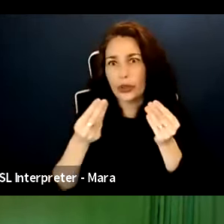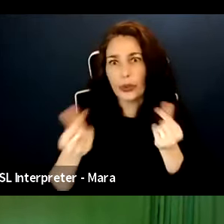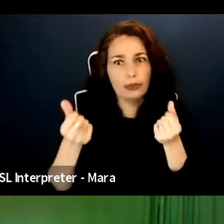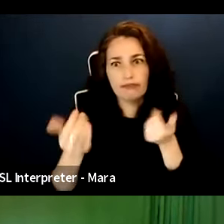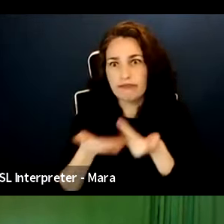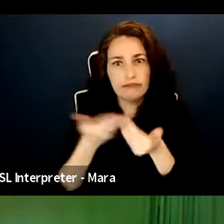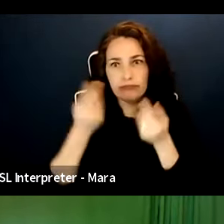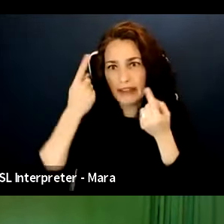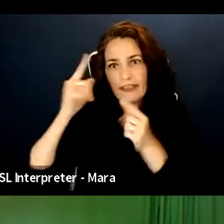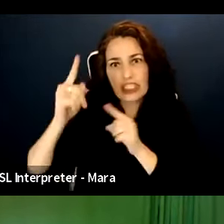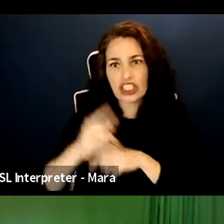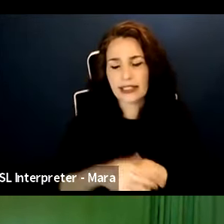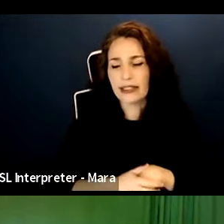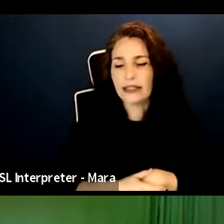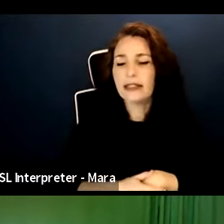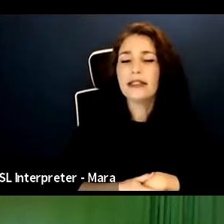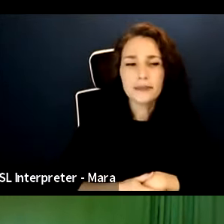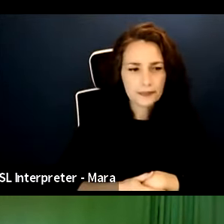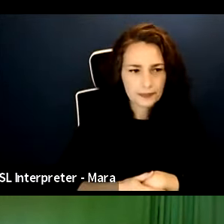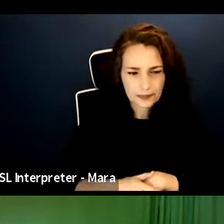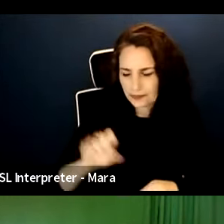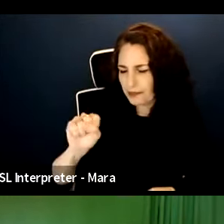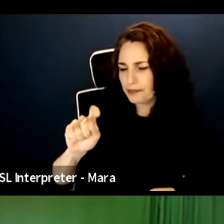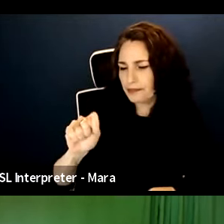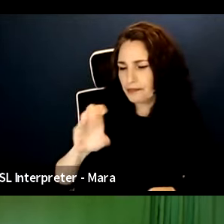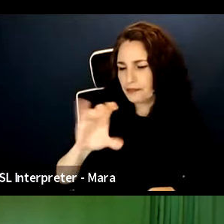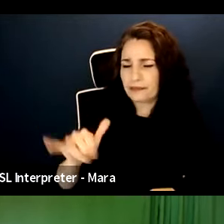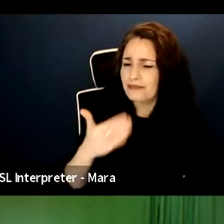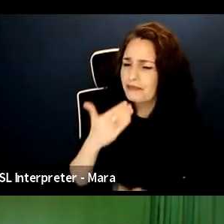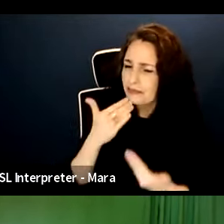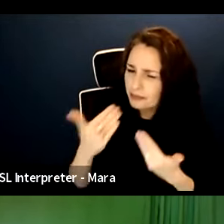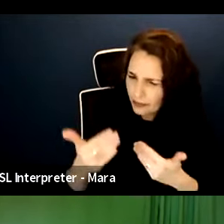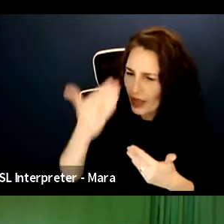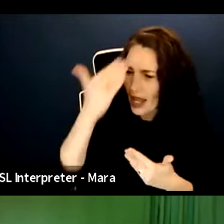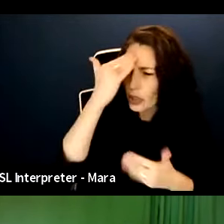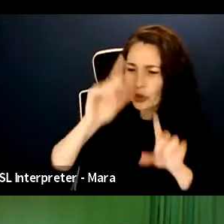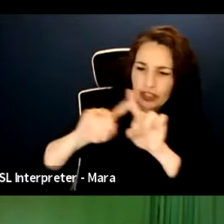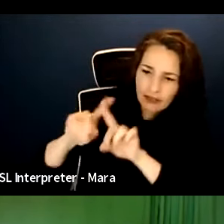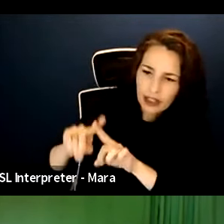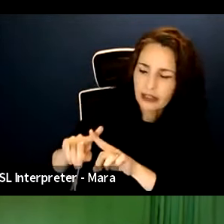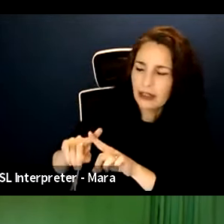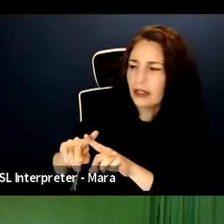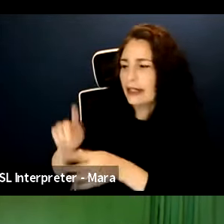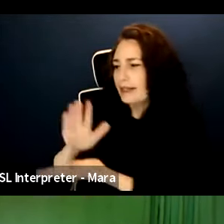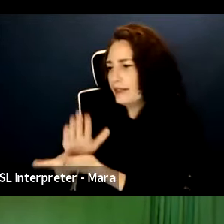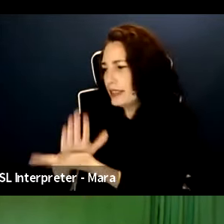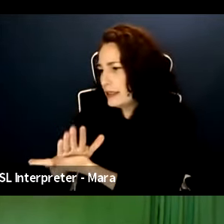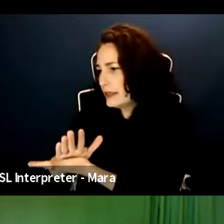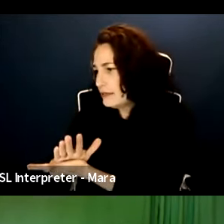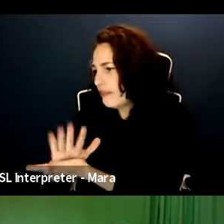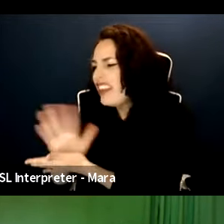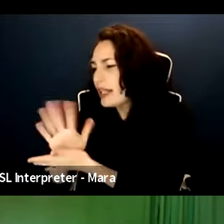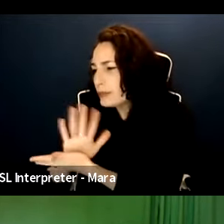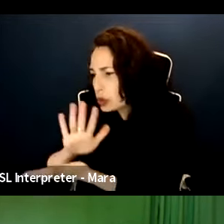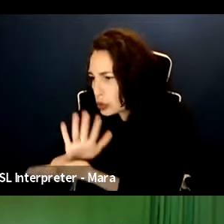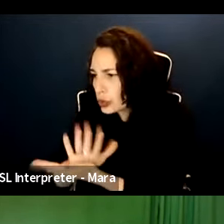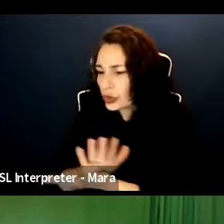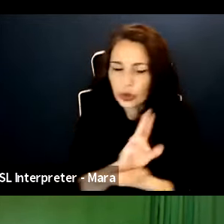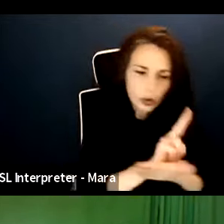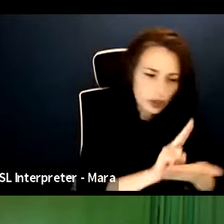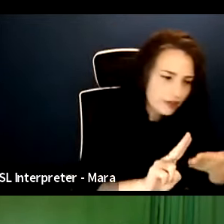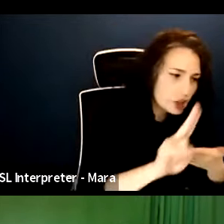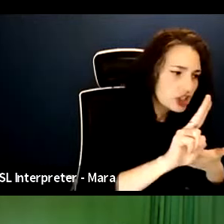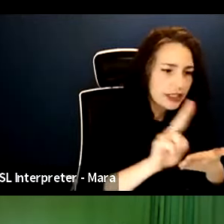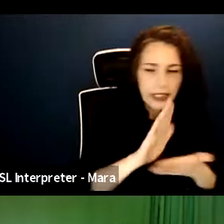Thank you. I know we have different film schools and universities we have different student film agreements with, but if you're at a university where we don't have